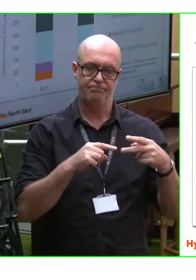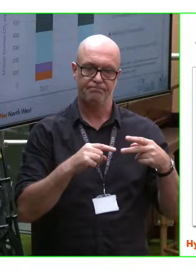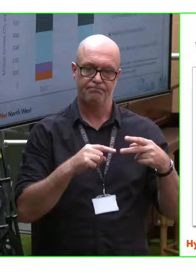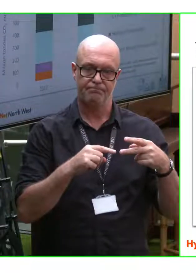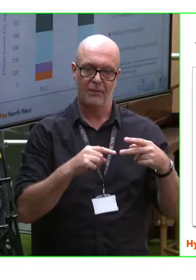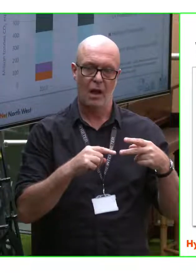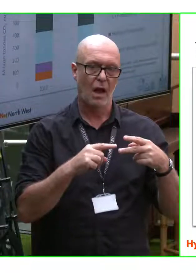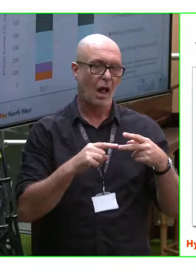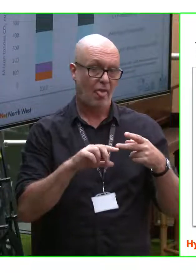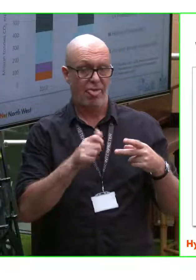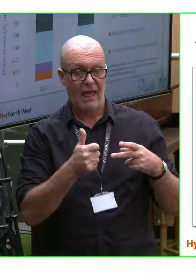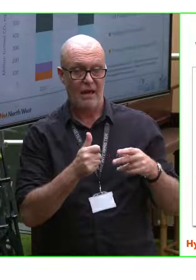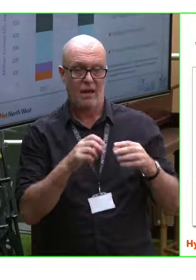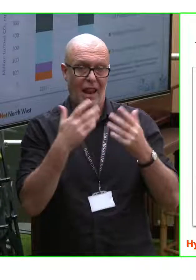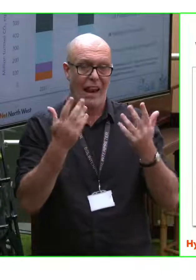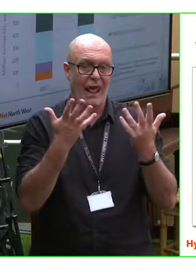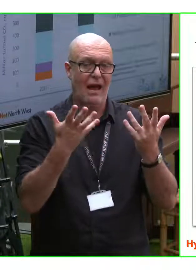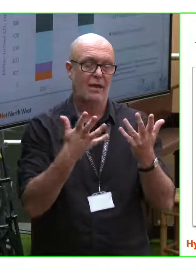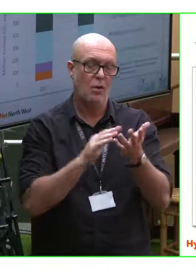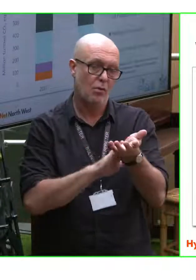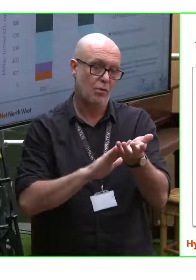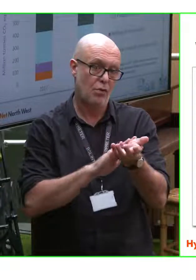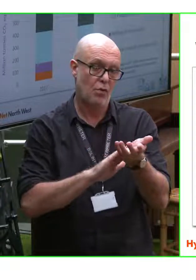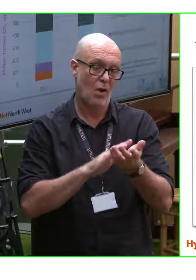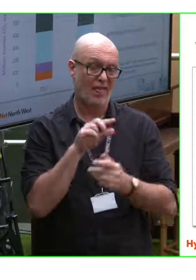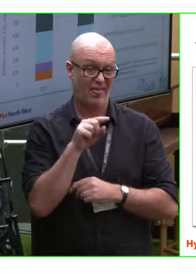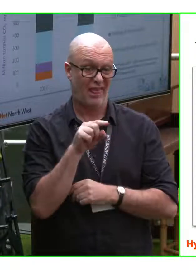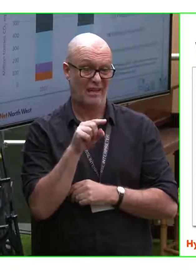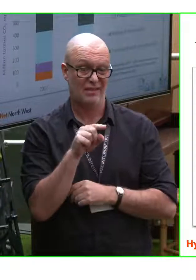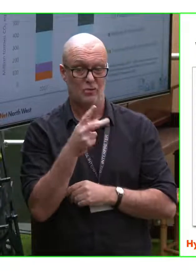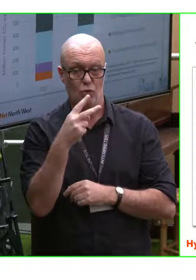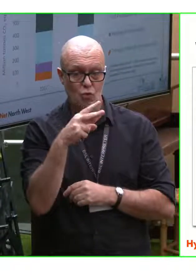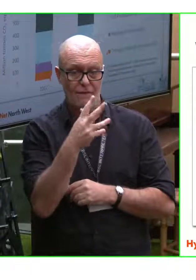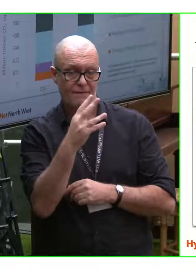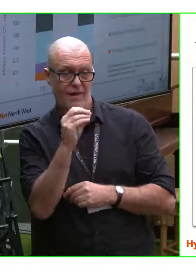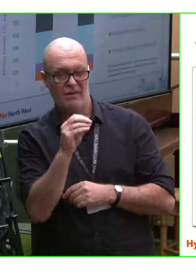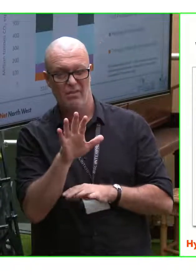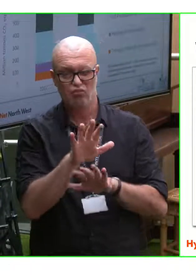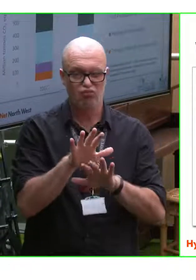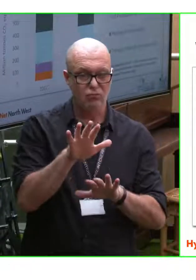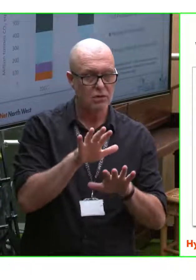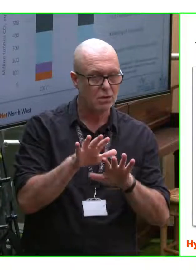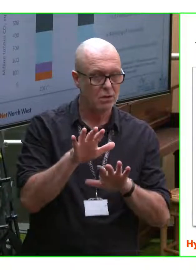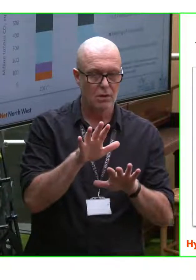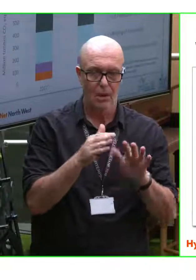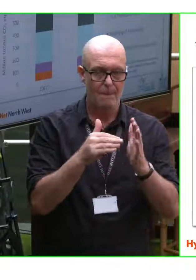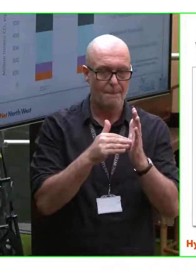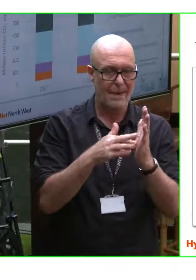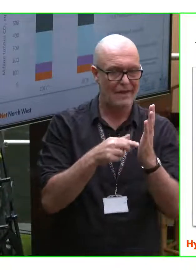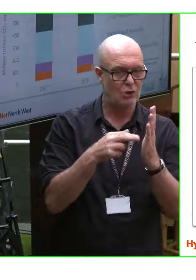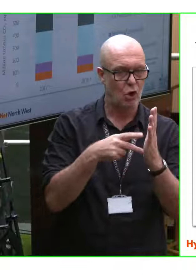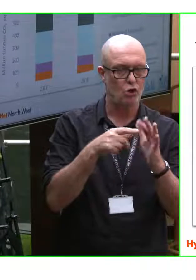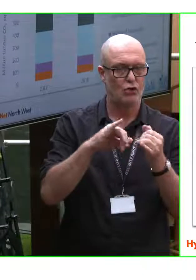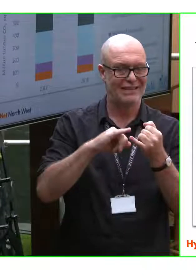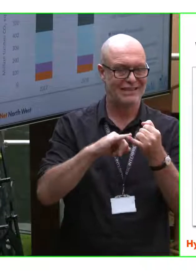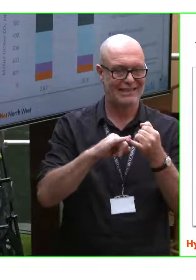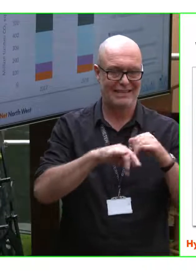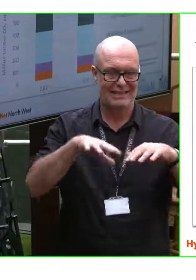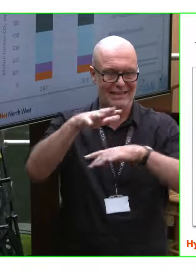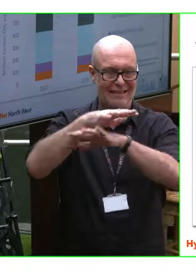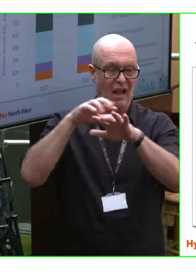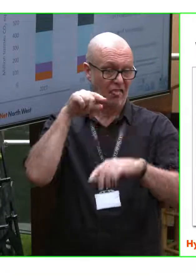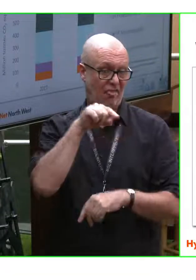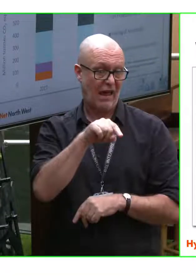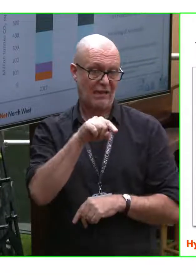blue one, which is practically 250 or so million tonnes of emissions, is